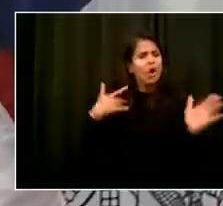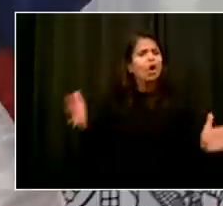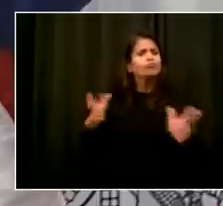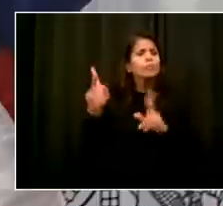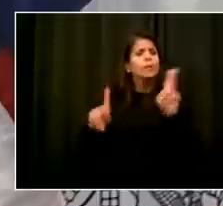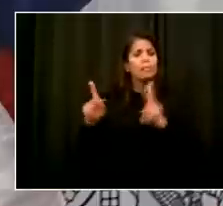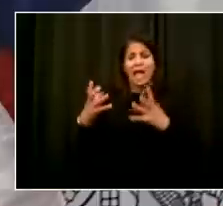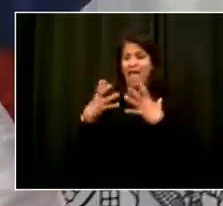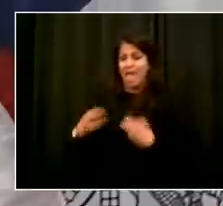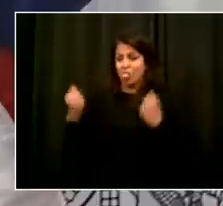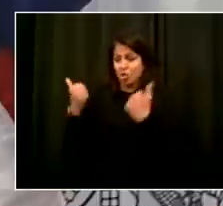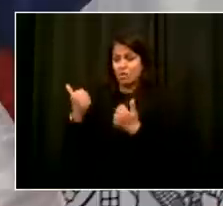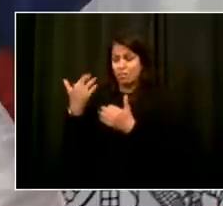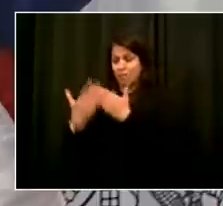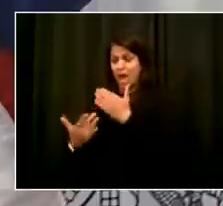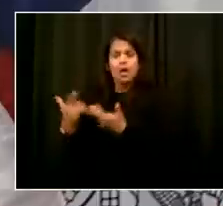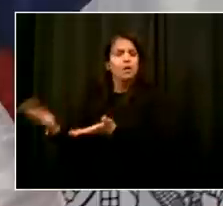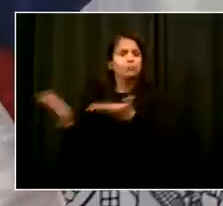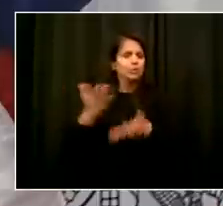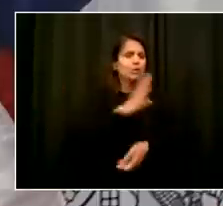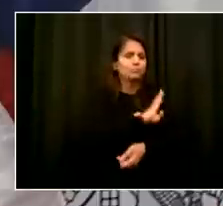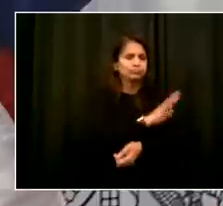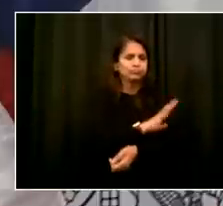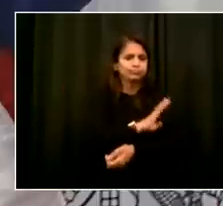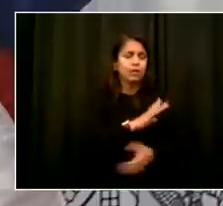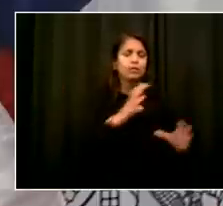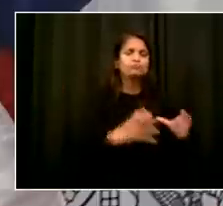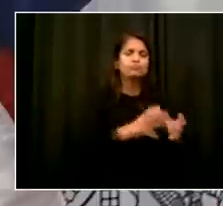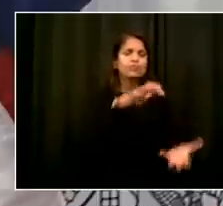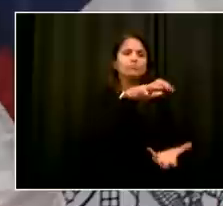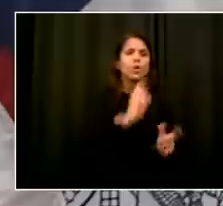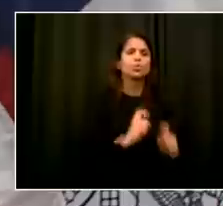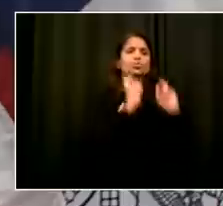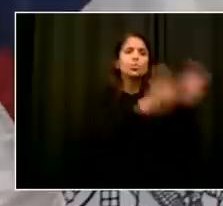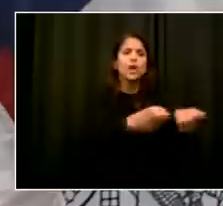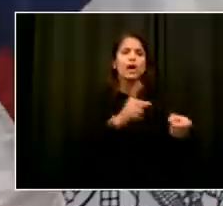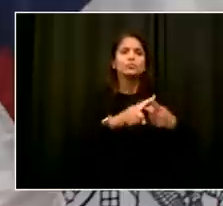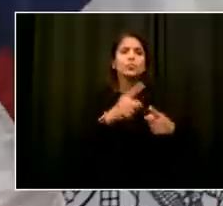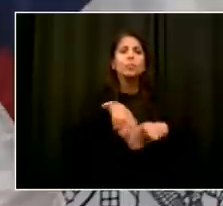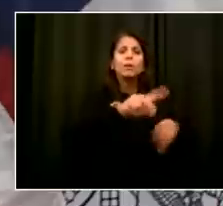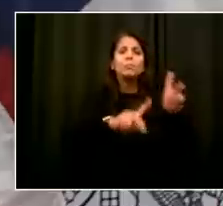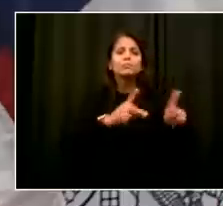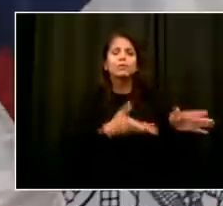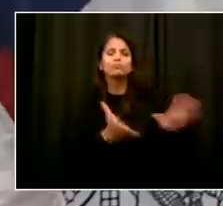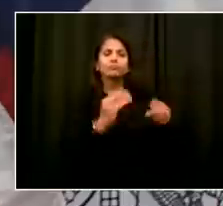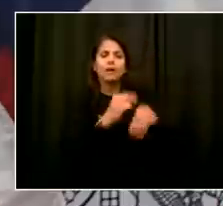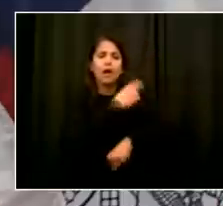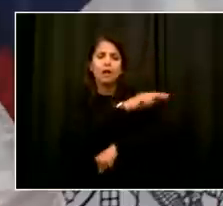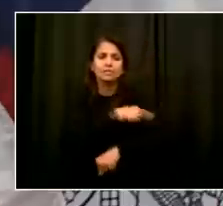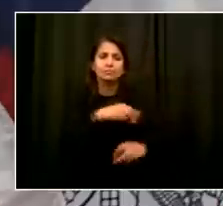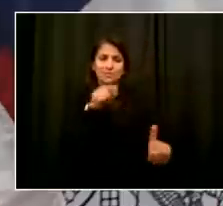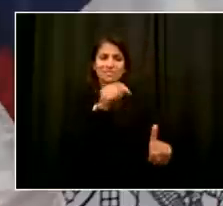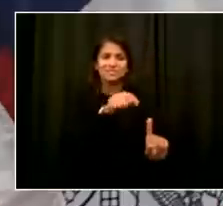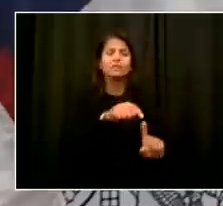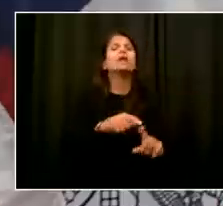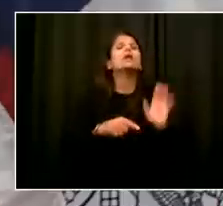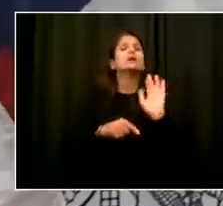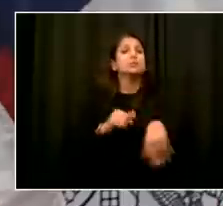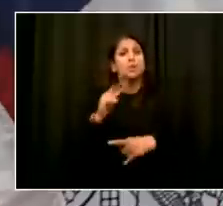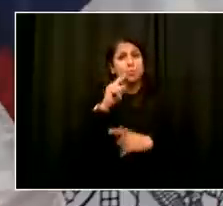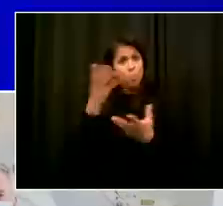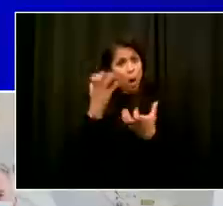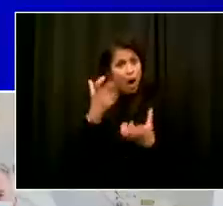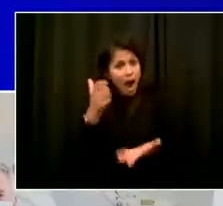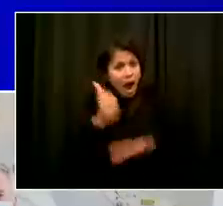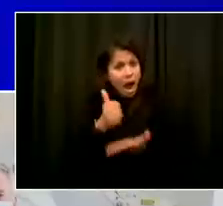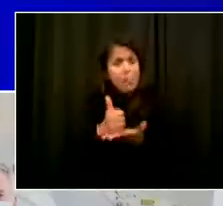many times I've heard just everyday New Yorkers saying, I want to help, I want to do more, I want to help us over this crisis. Here's something everyone can do. You can give blood.